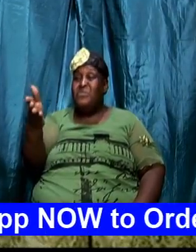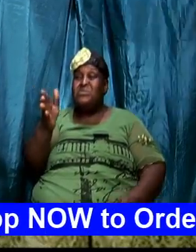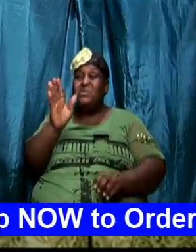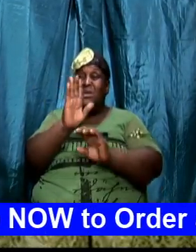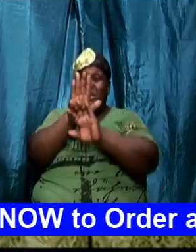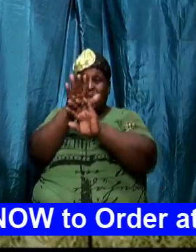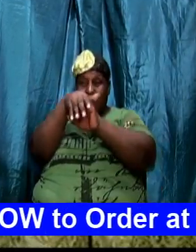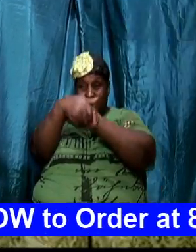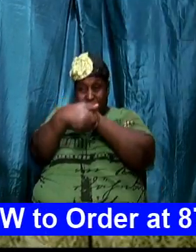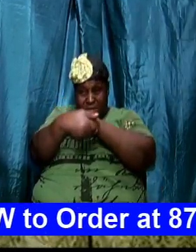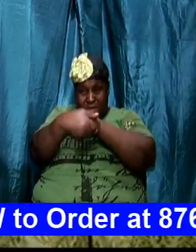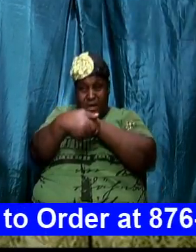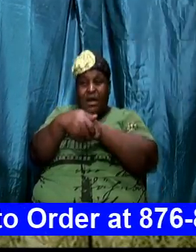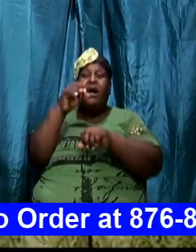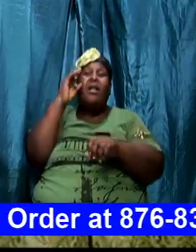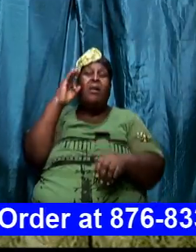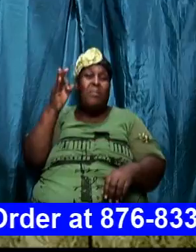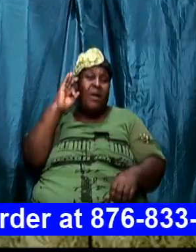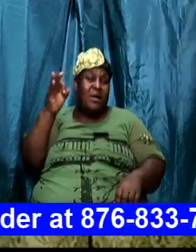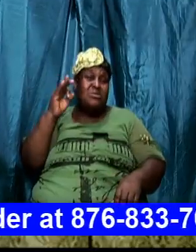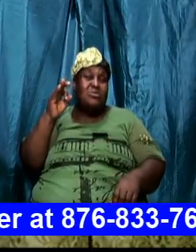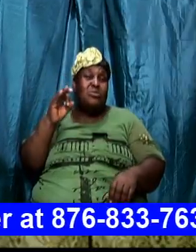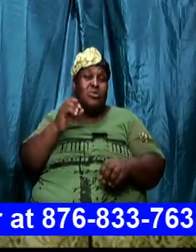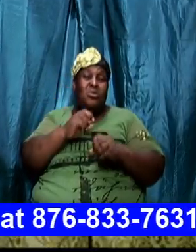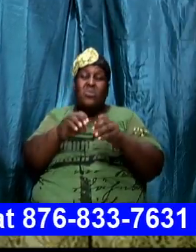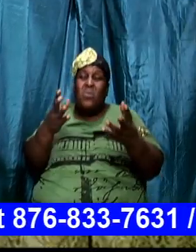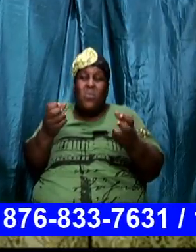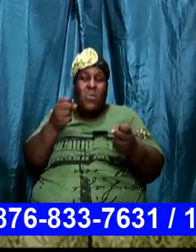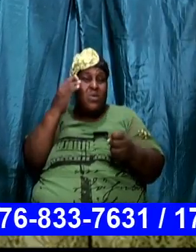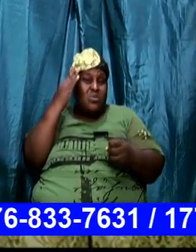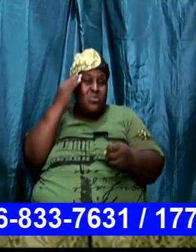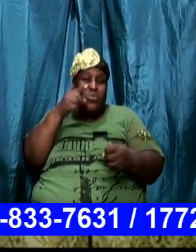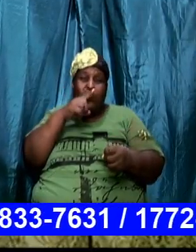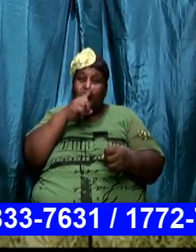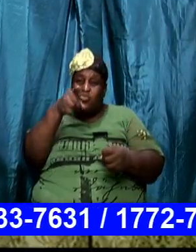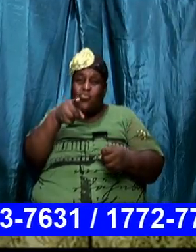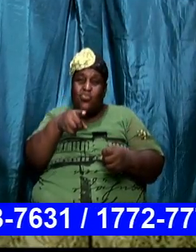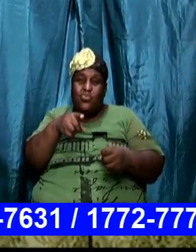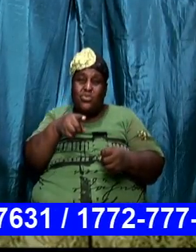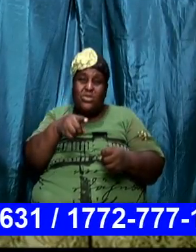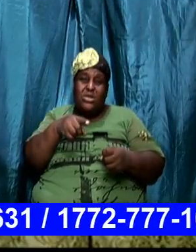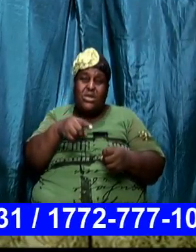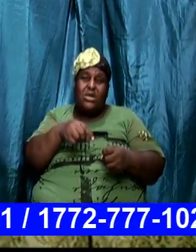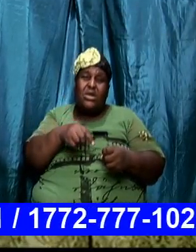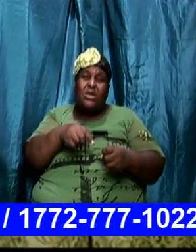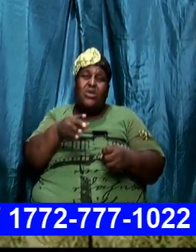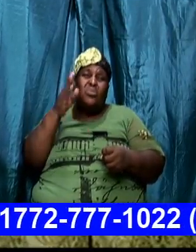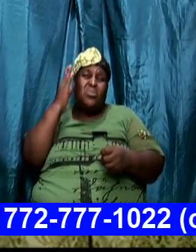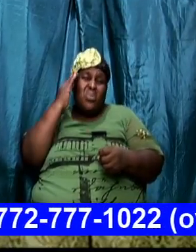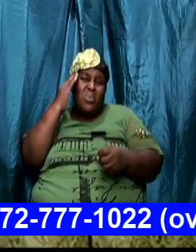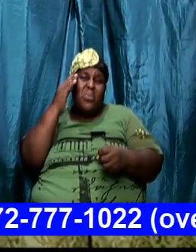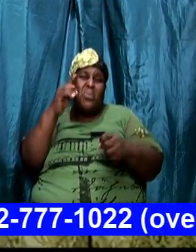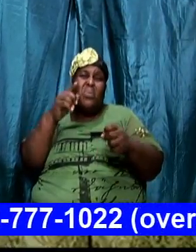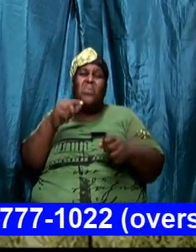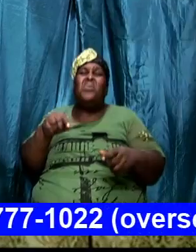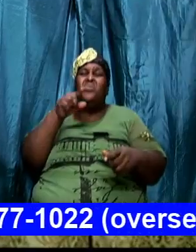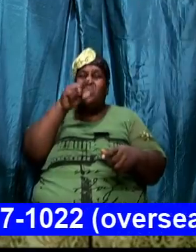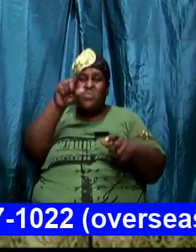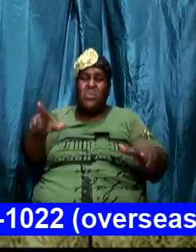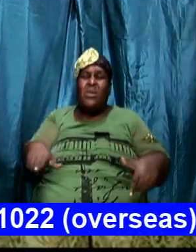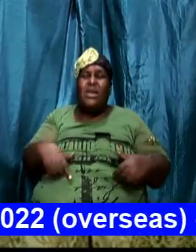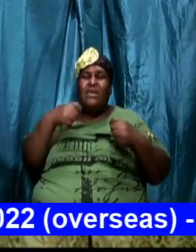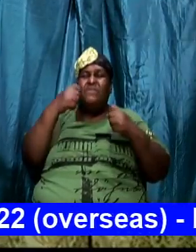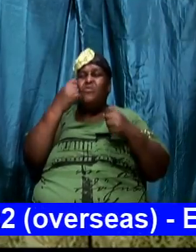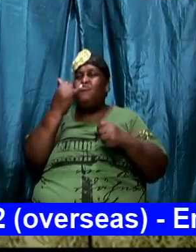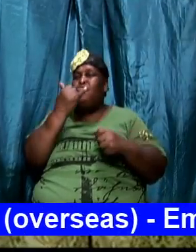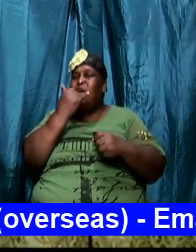to know that if you are not living according to the Word, then you are not going to make it. They know that you are living wrong, and they see that things are